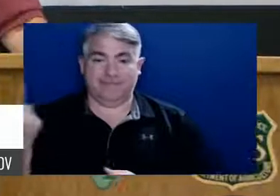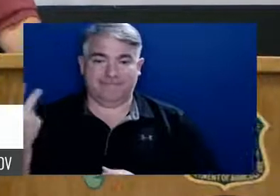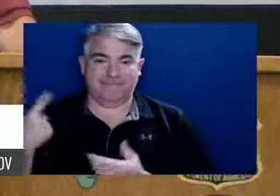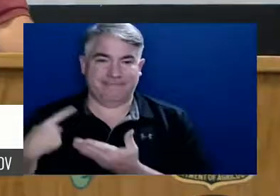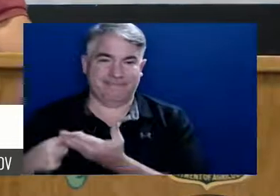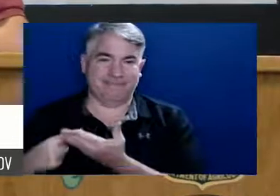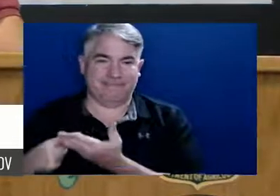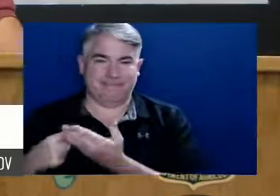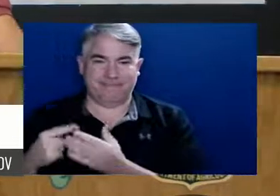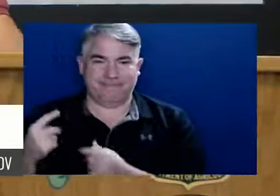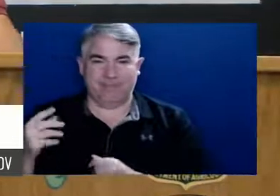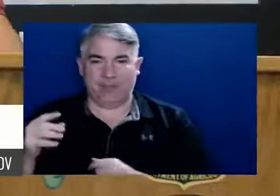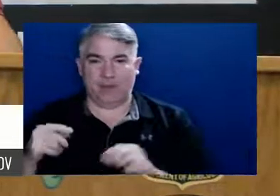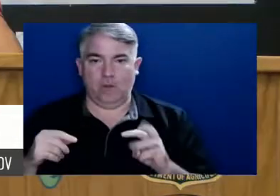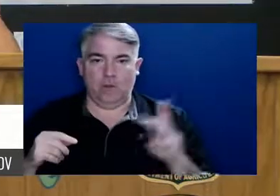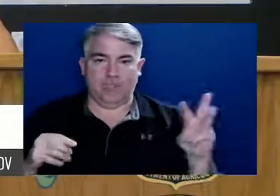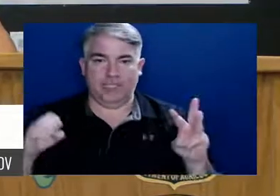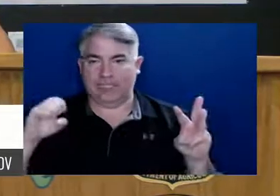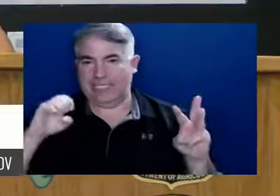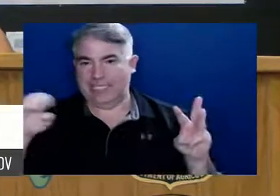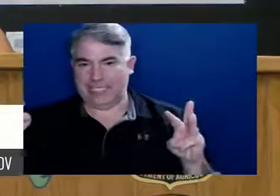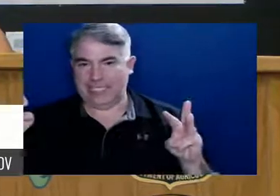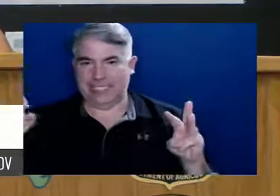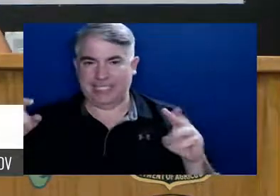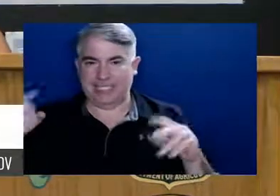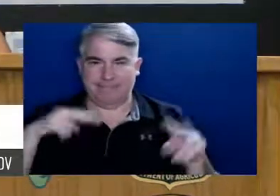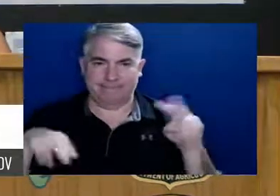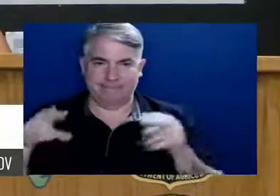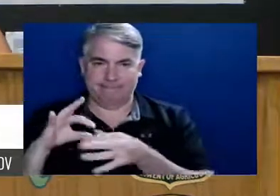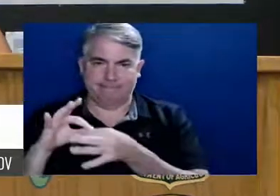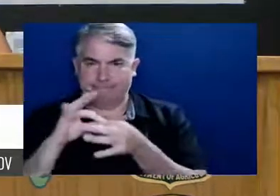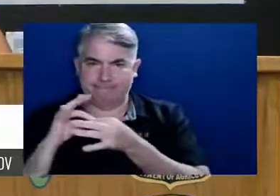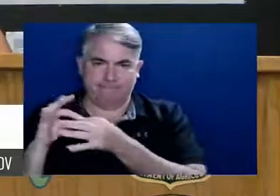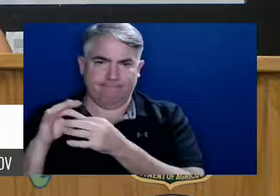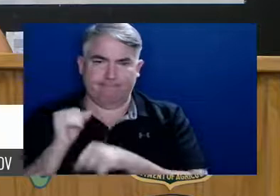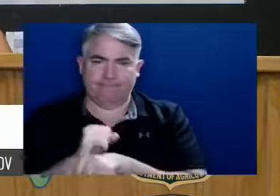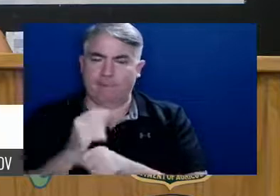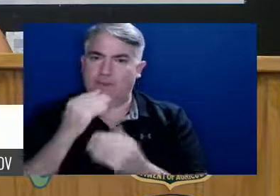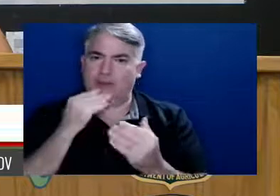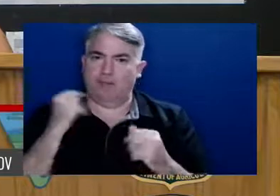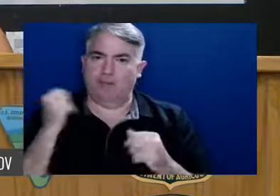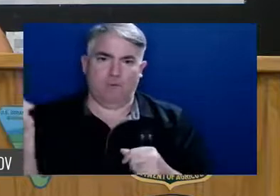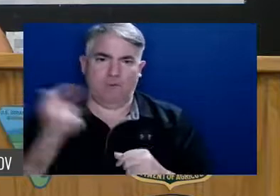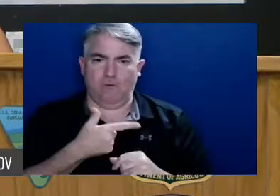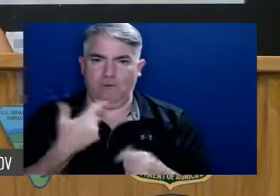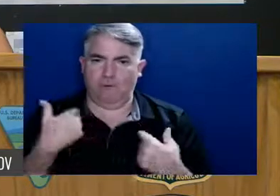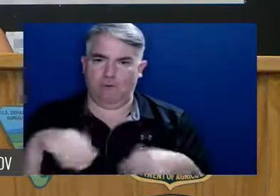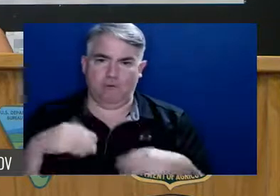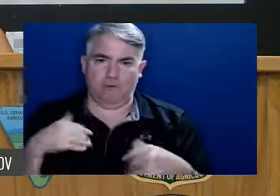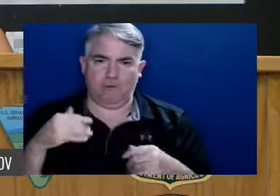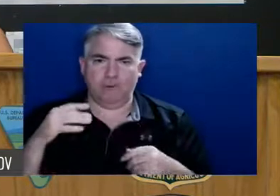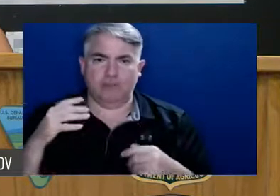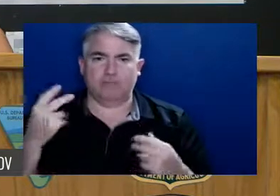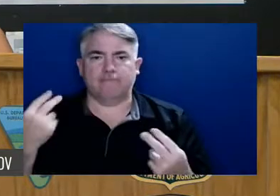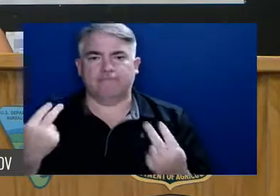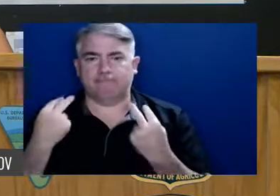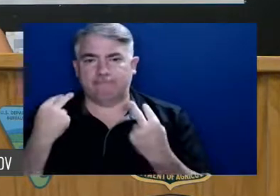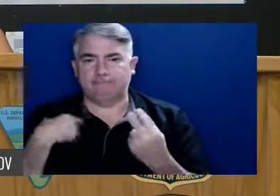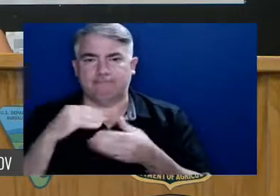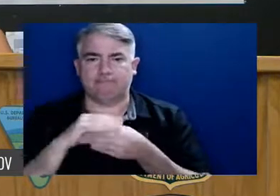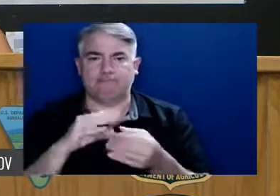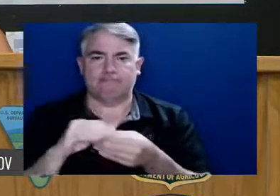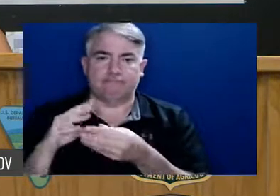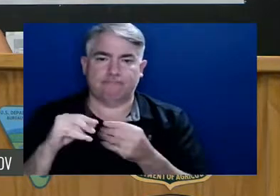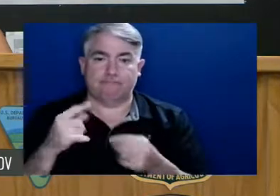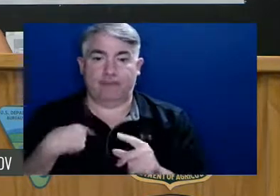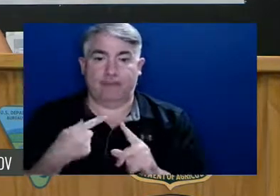like to thank you all for visiting with us tonight and getting the information. So, for the first time in quite a while, this fire finally got